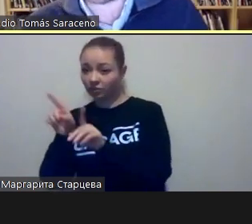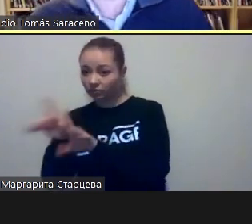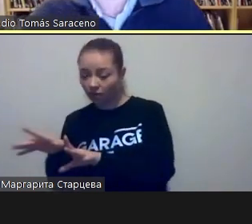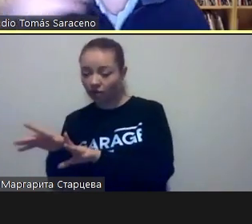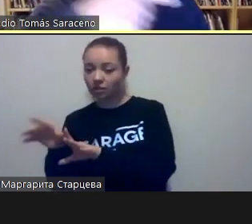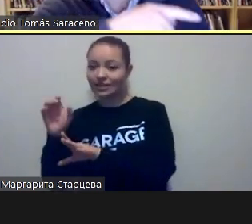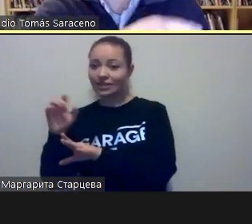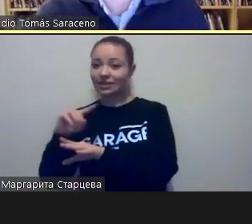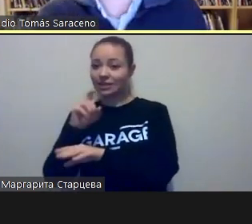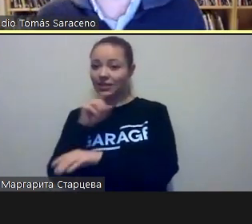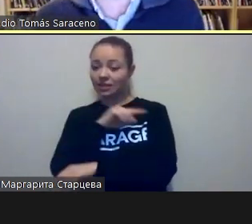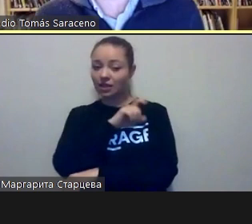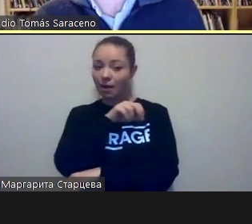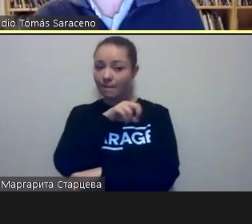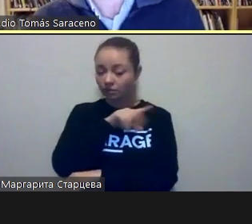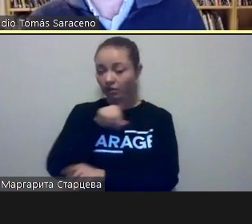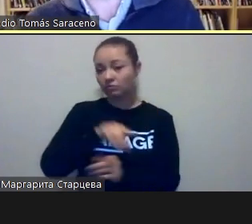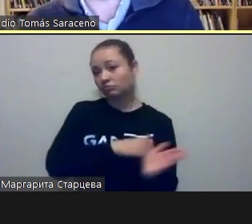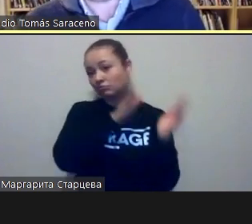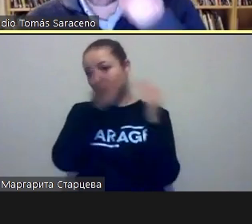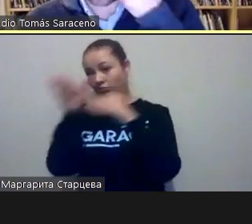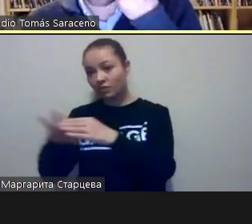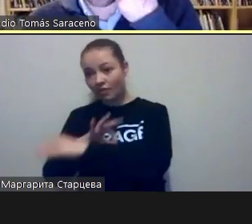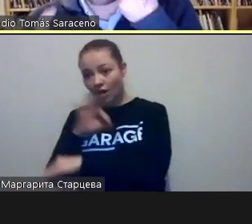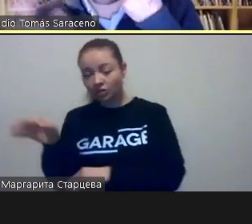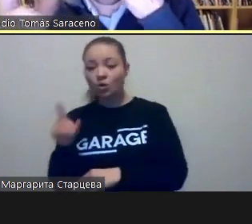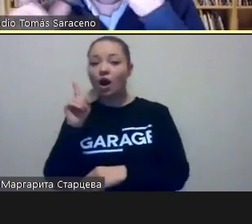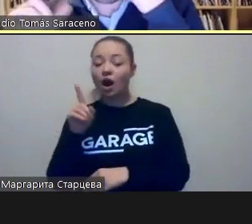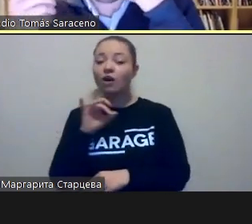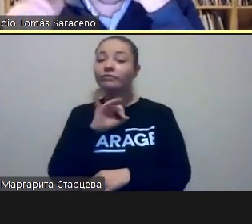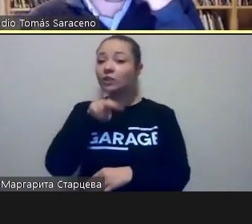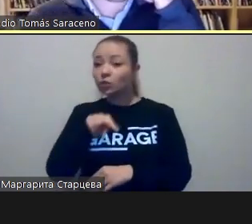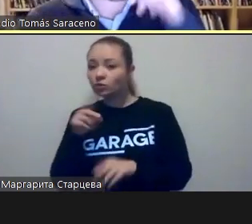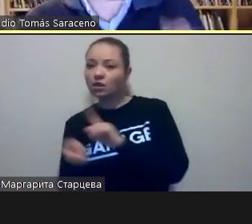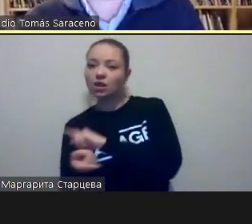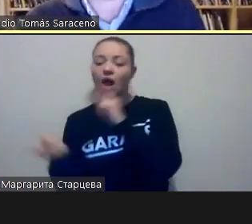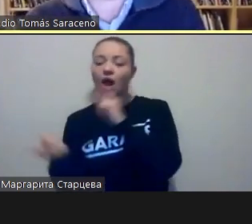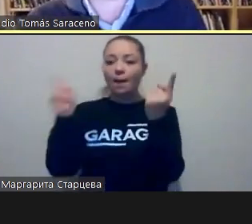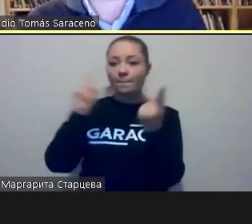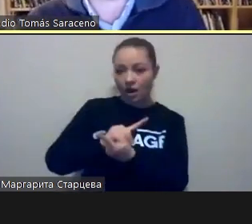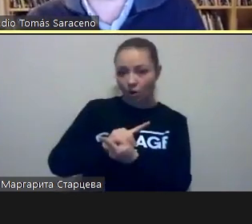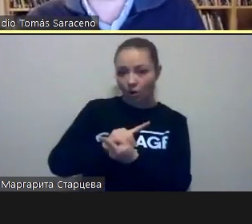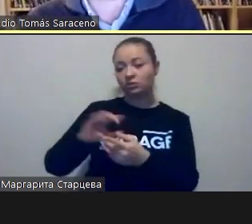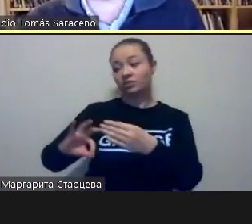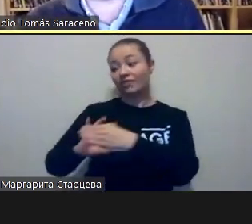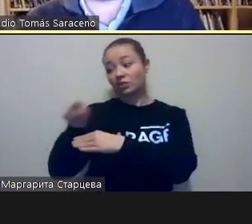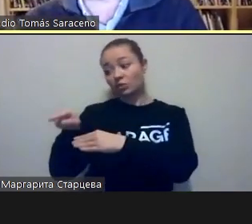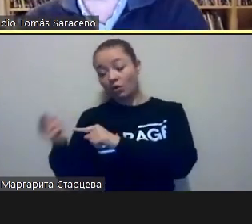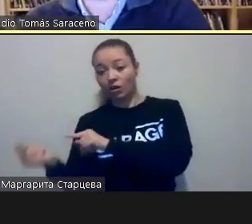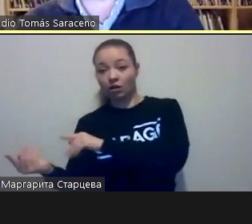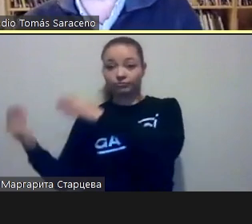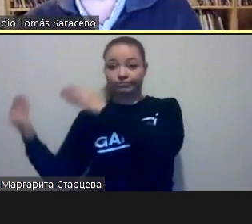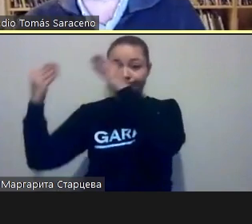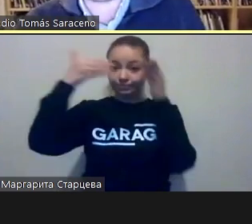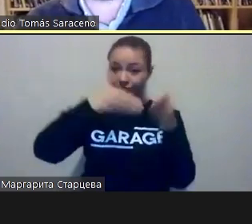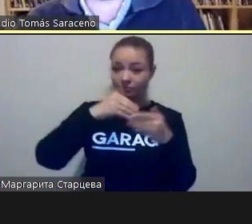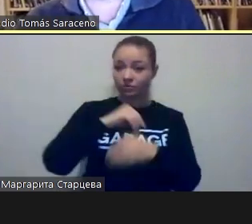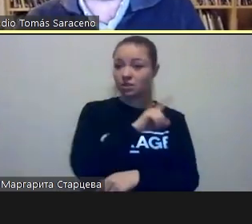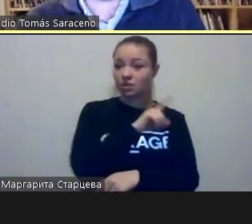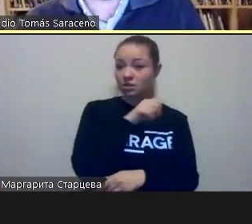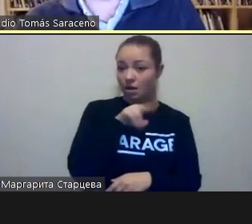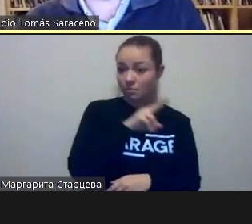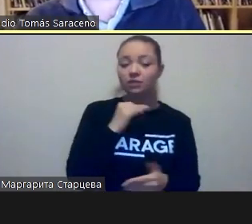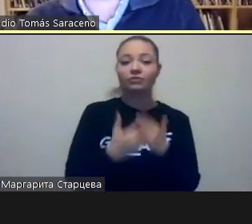inverted. And this means it goes opposite direction. This means what we are trying to think about is what are these highways, natural